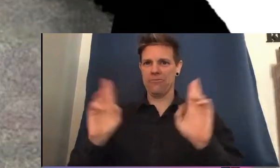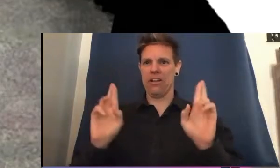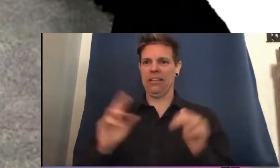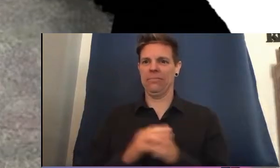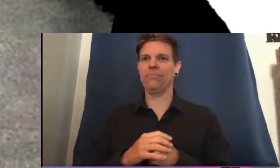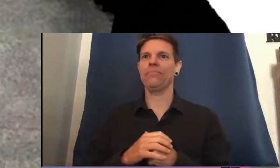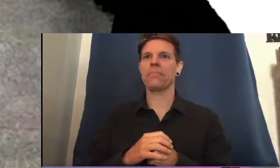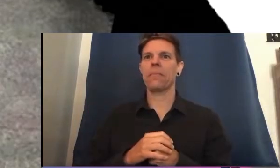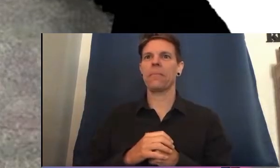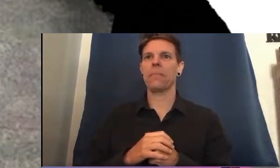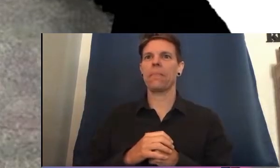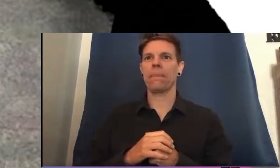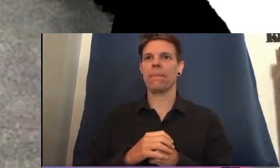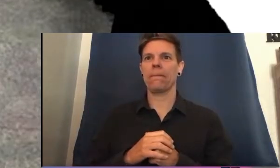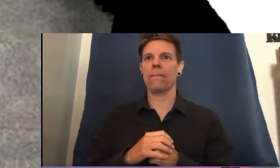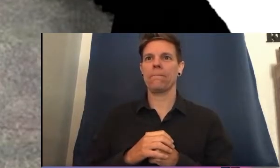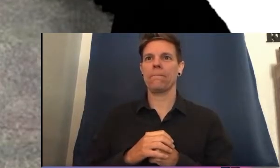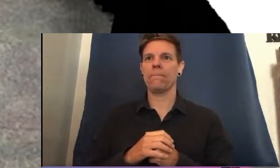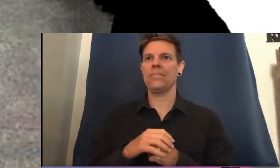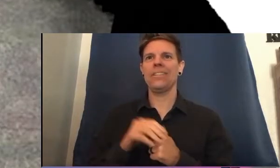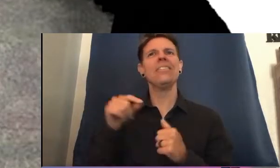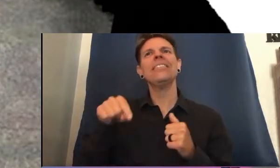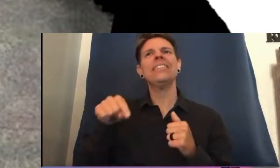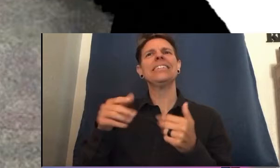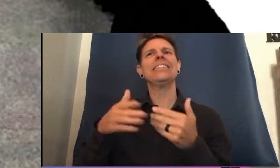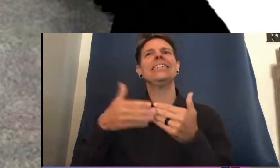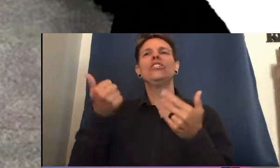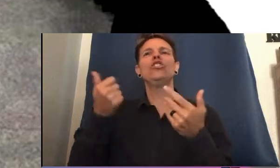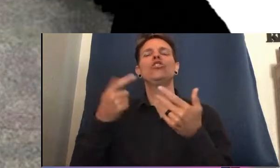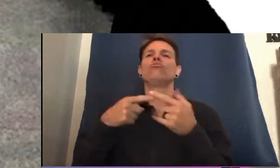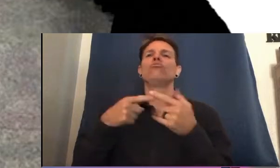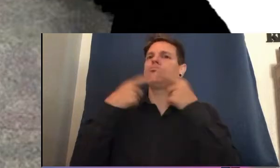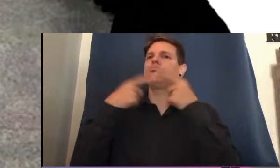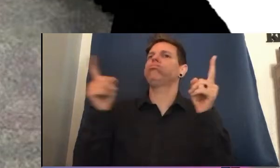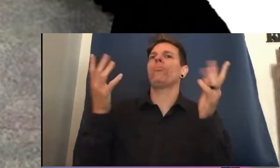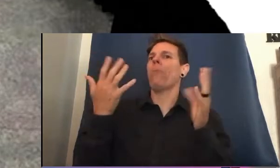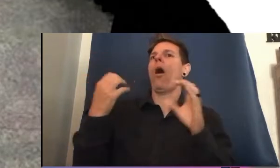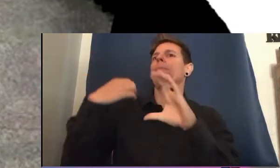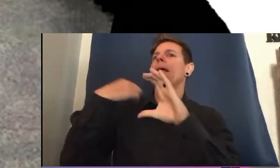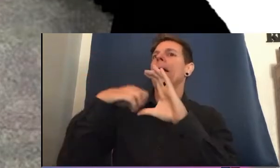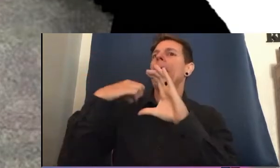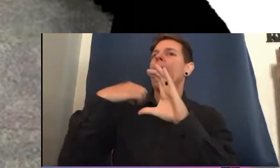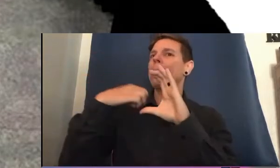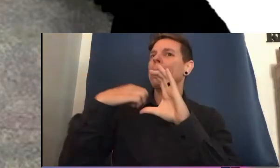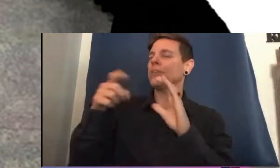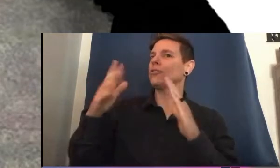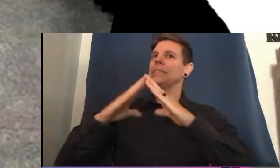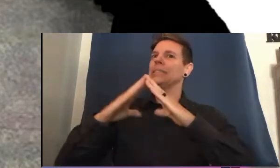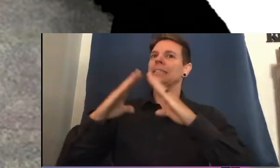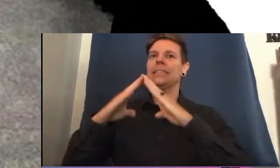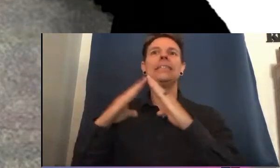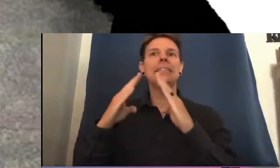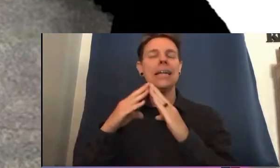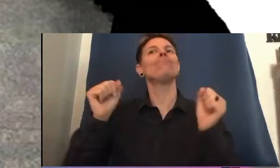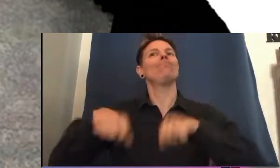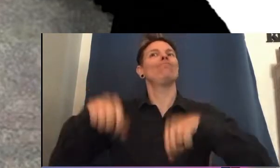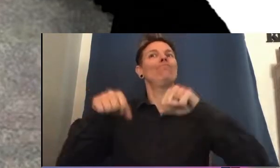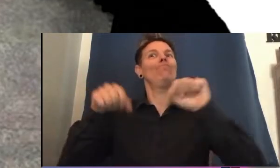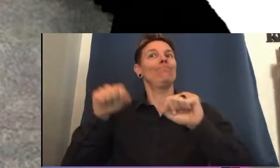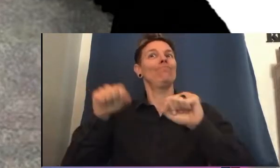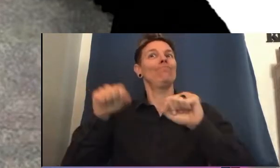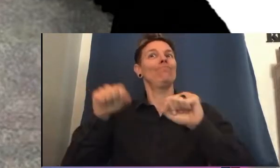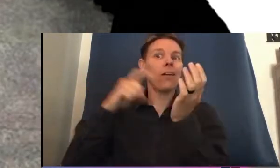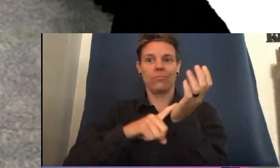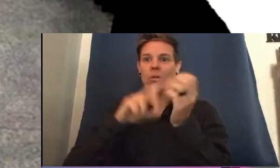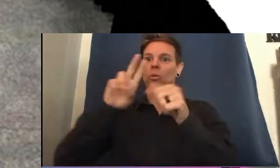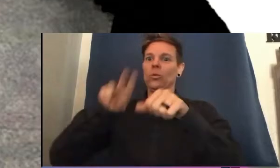easier. Proclamation of the El Paso County Board of Health recognizing National Suicide Prevention Awareness Month 2021.